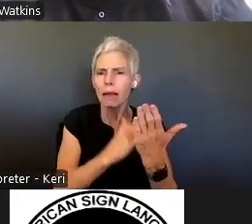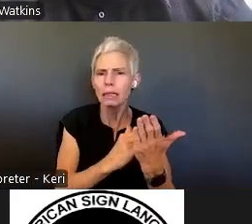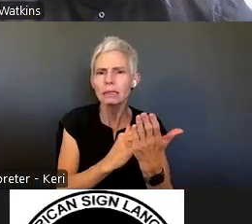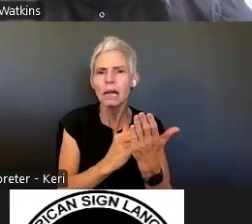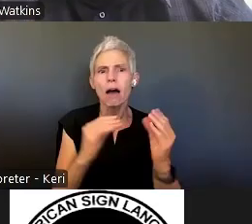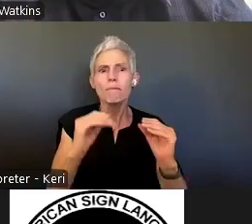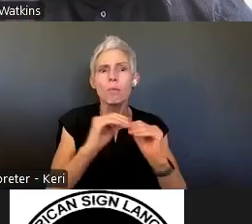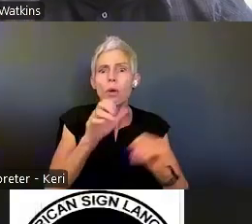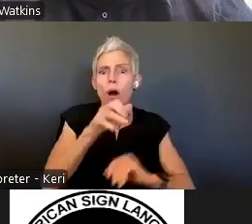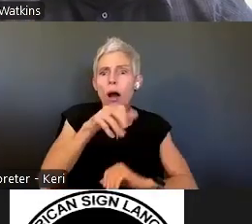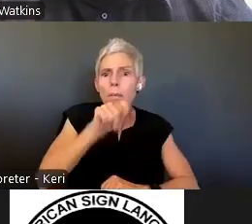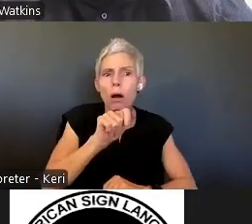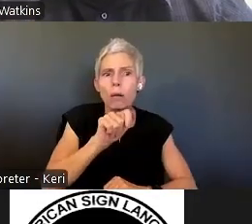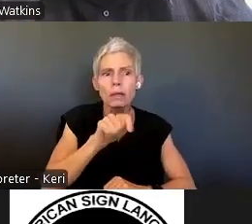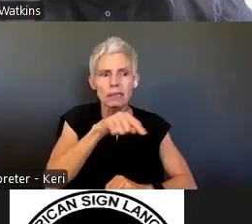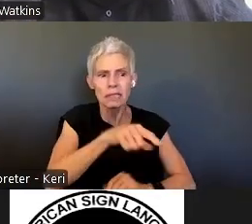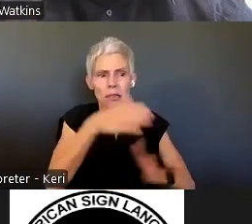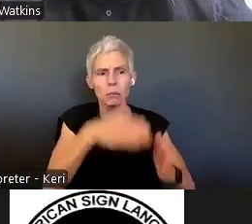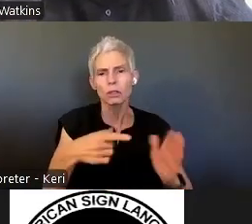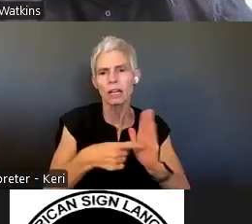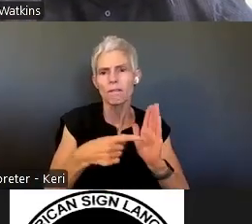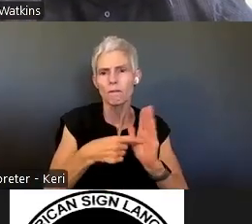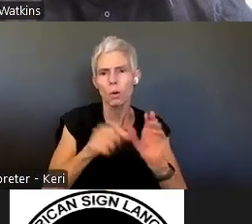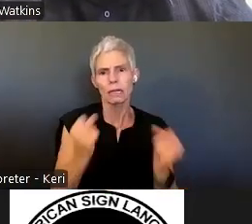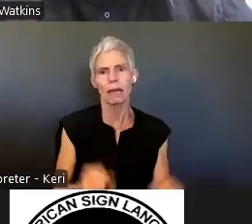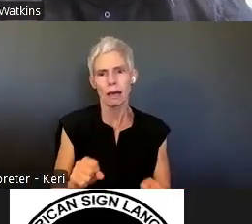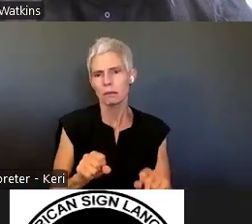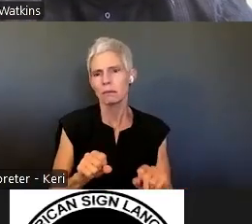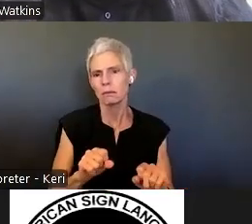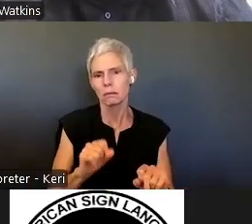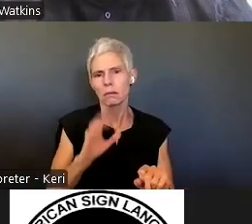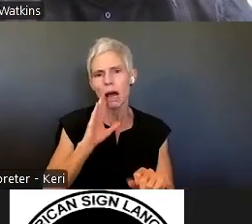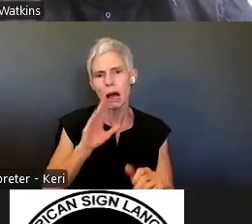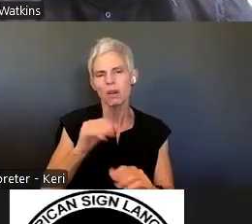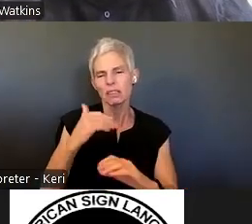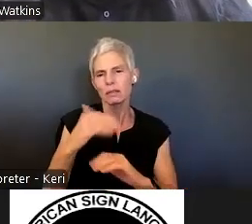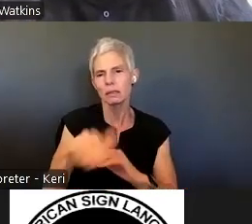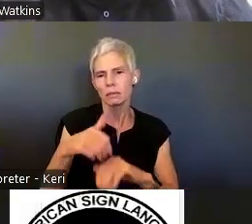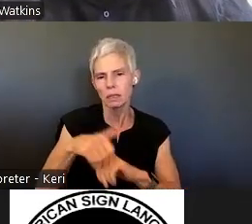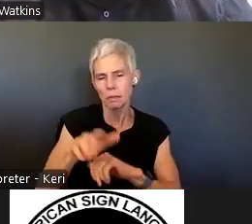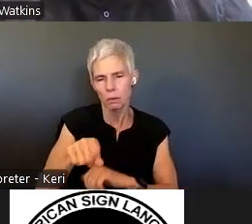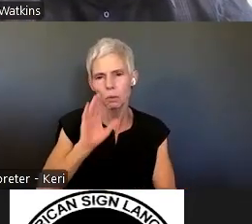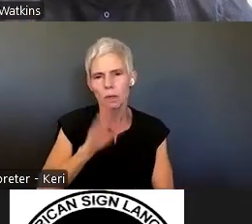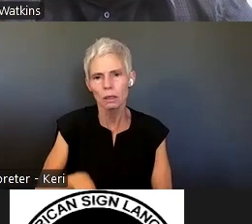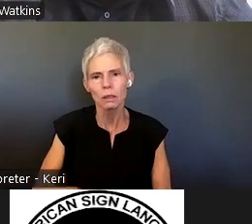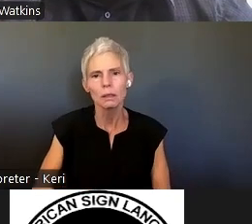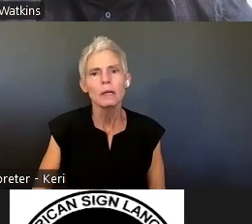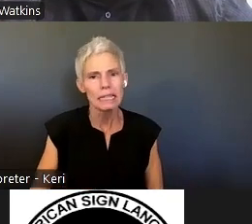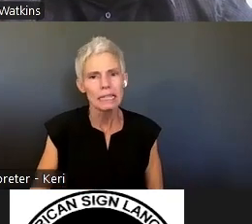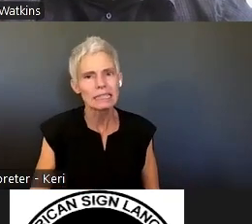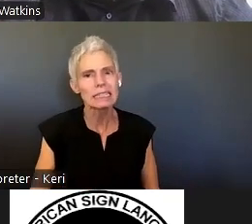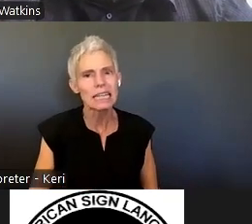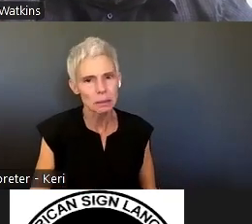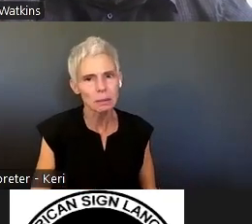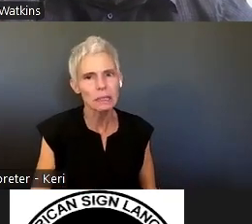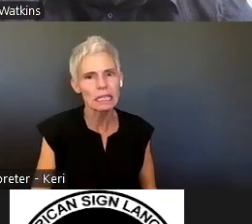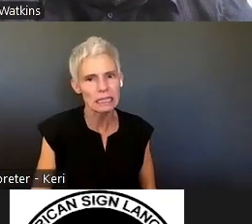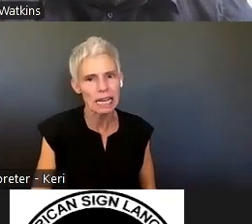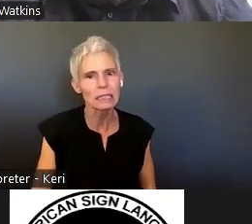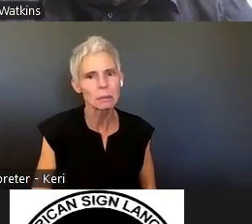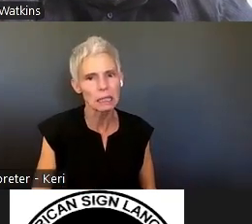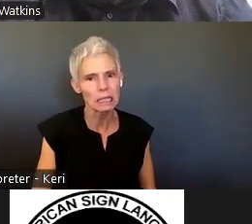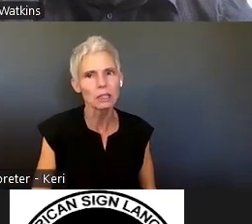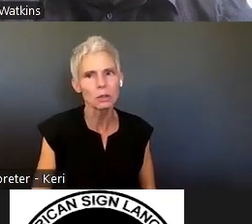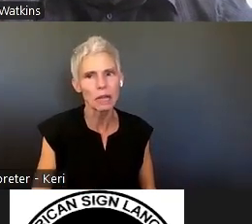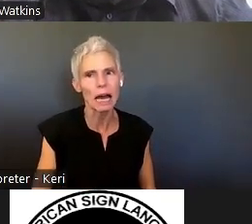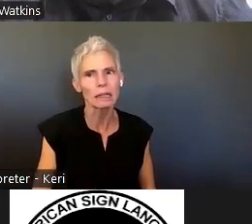affordable apartments than what the person is currently living in. Terrance, this is Laura. Do the utility companies Yes, offer? please.